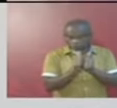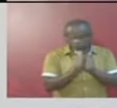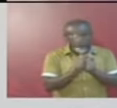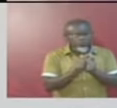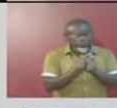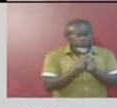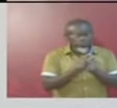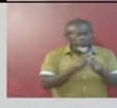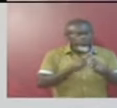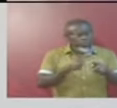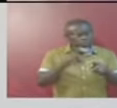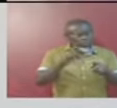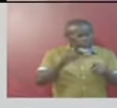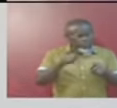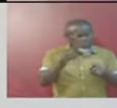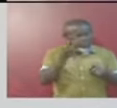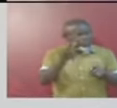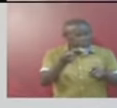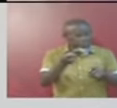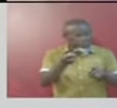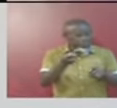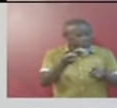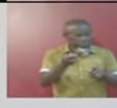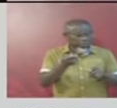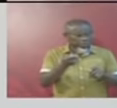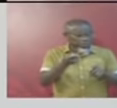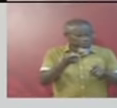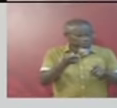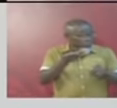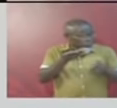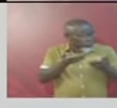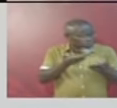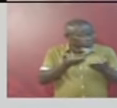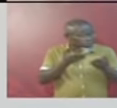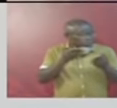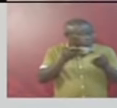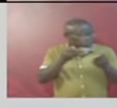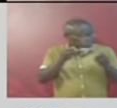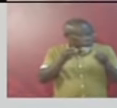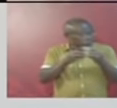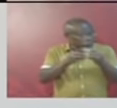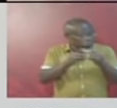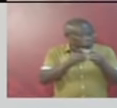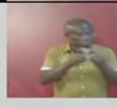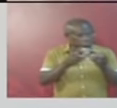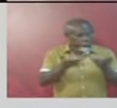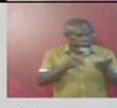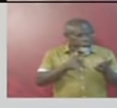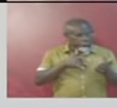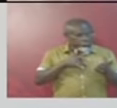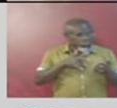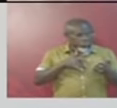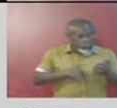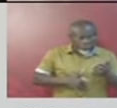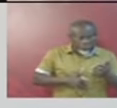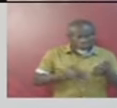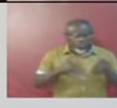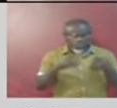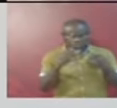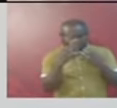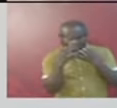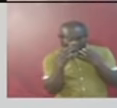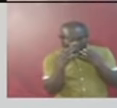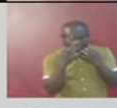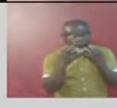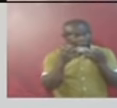point of view, there does appear to be more anxiety and more depressive disorder, as well as